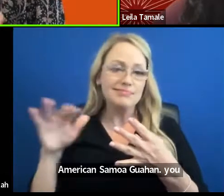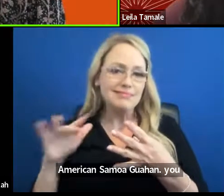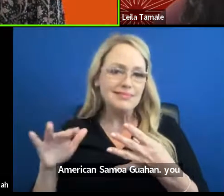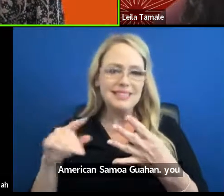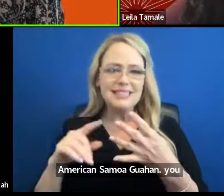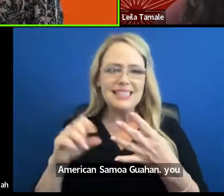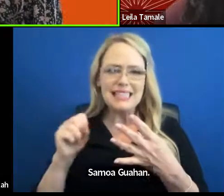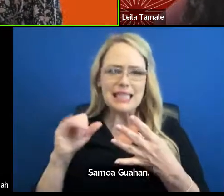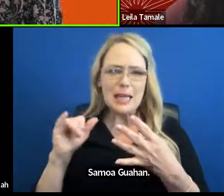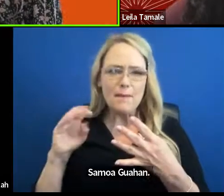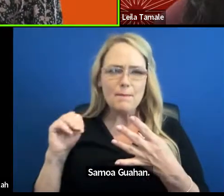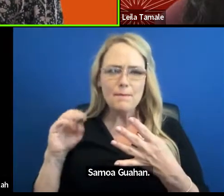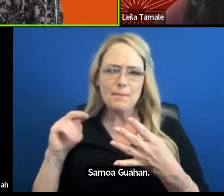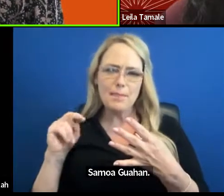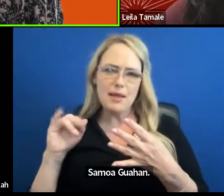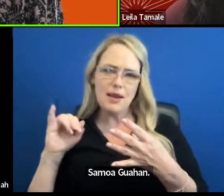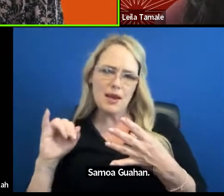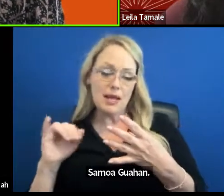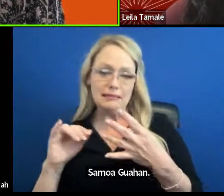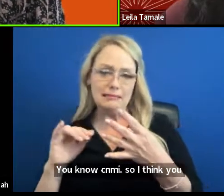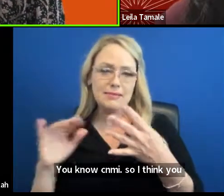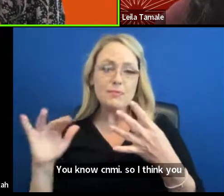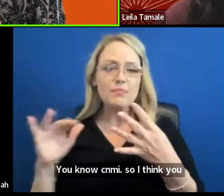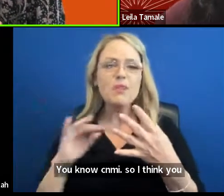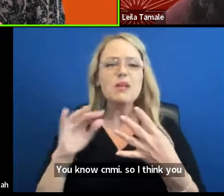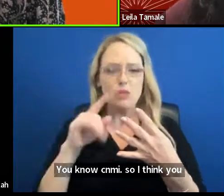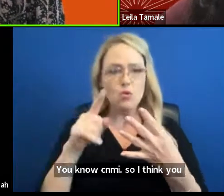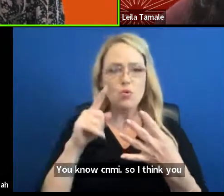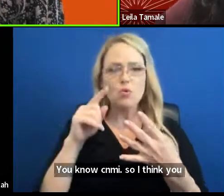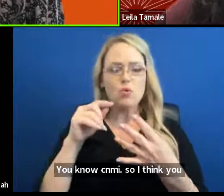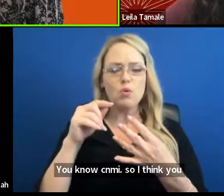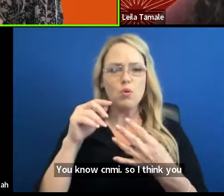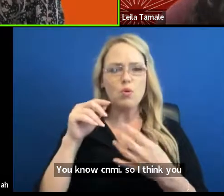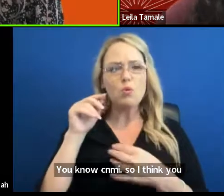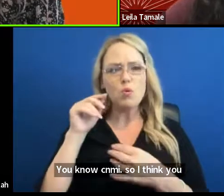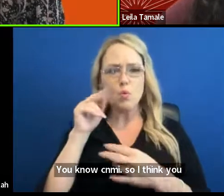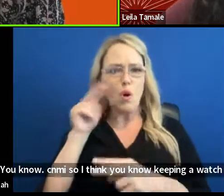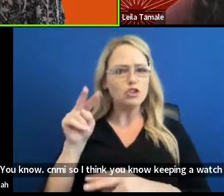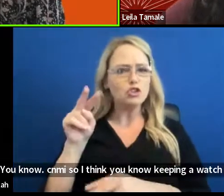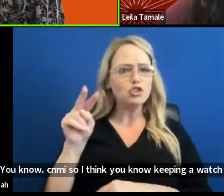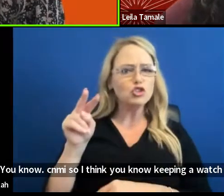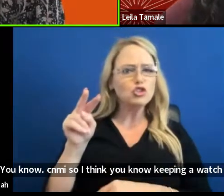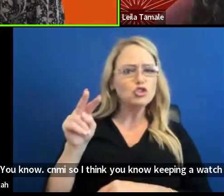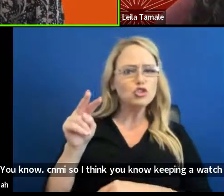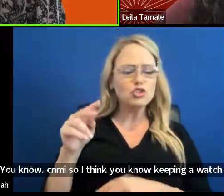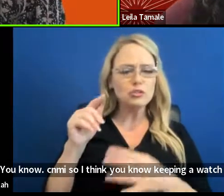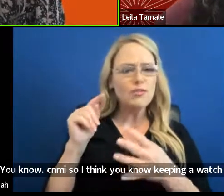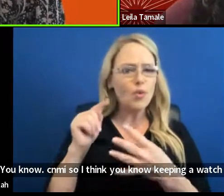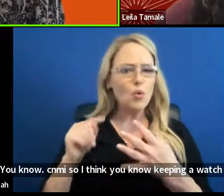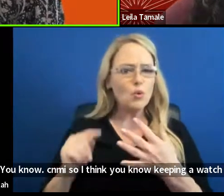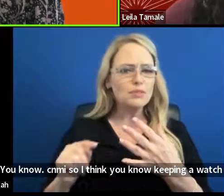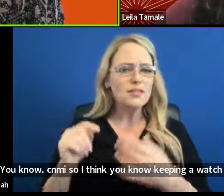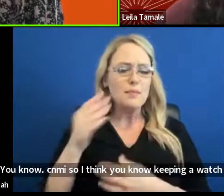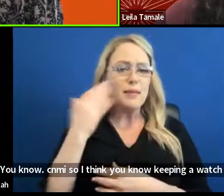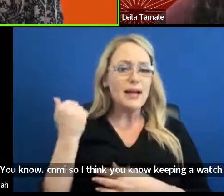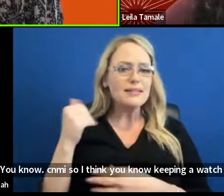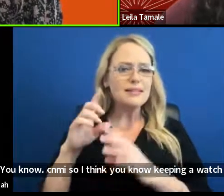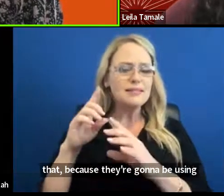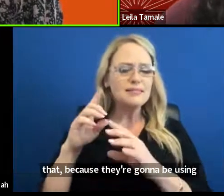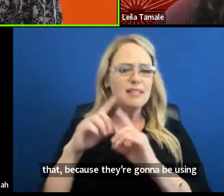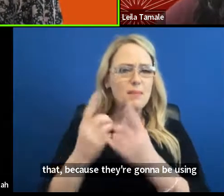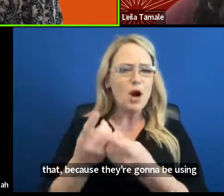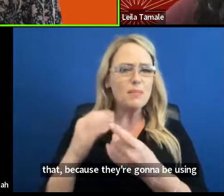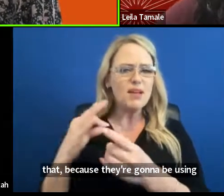CNMI. So I think, you know, keeping a watch for that, because they're going to be using, they're recognizing the fact that the